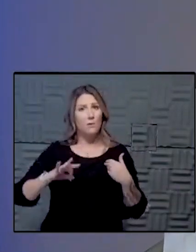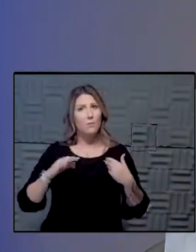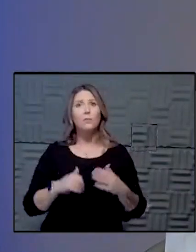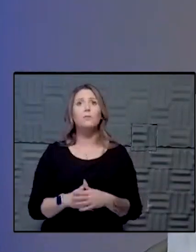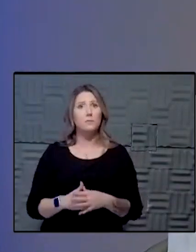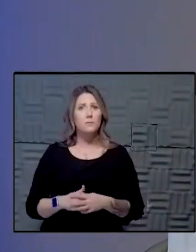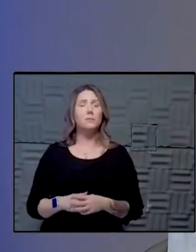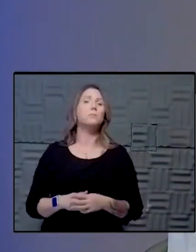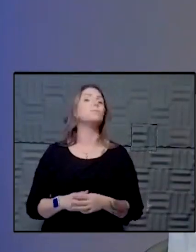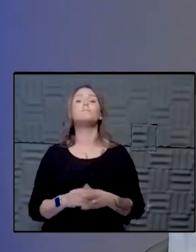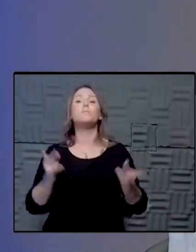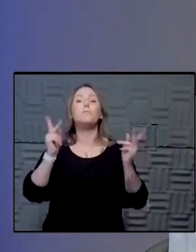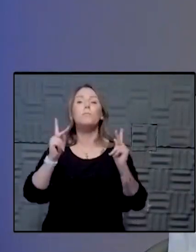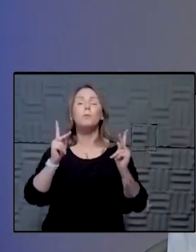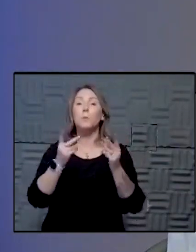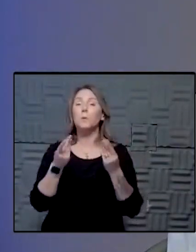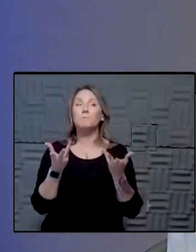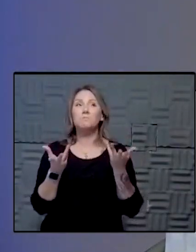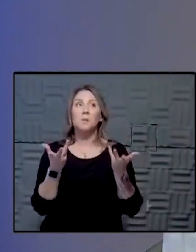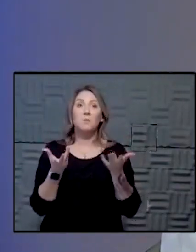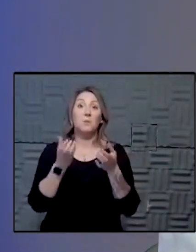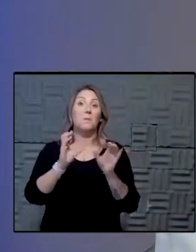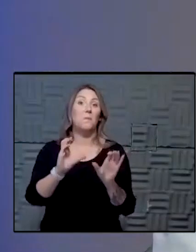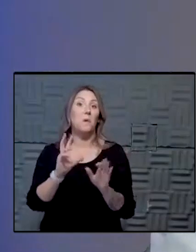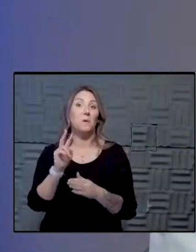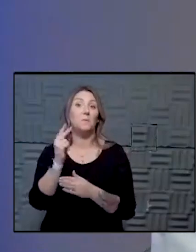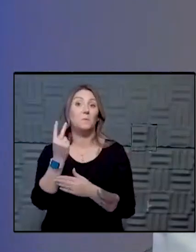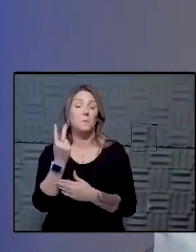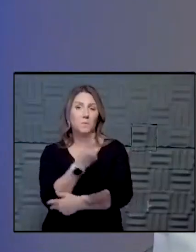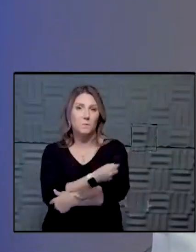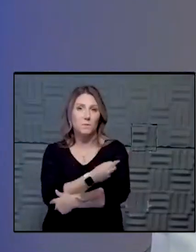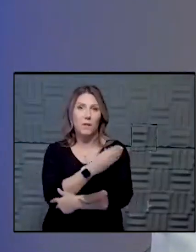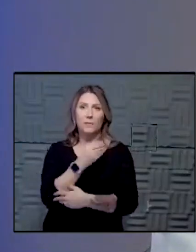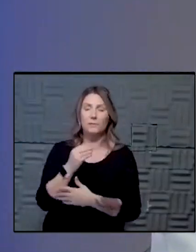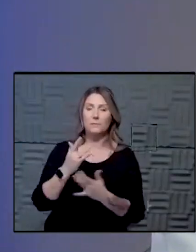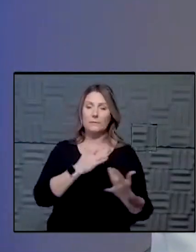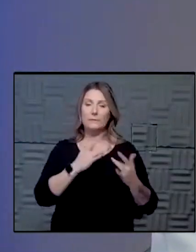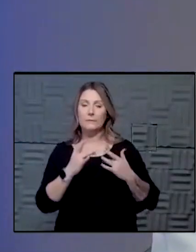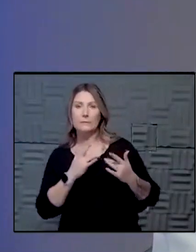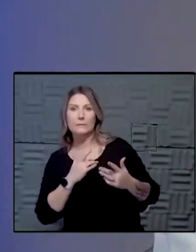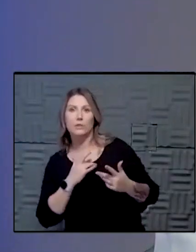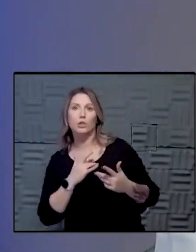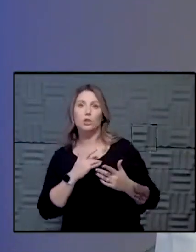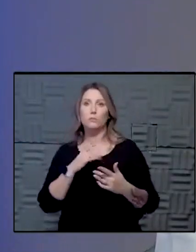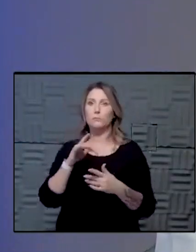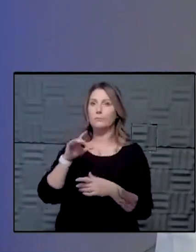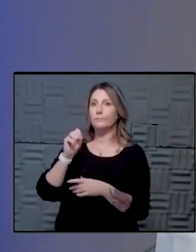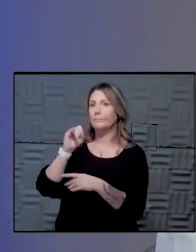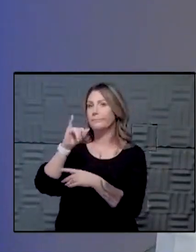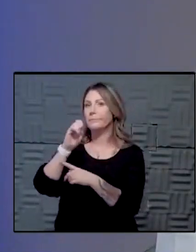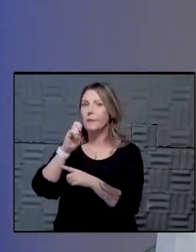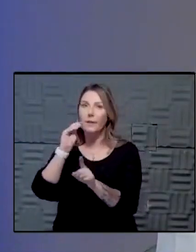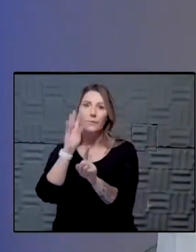they don't want to get at 2 doses. They're concerned about the side effects of the Moderna Pfizer, such as